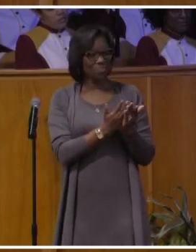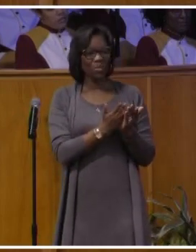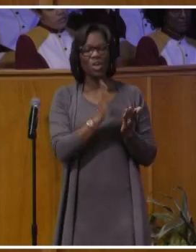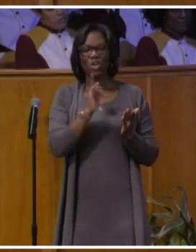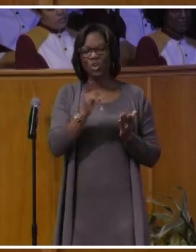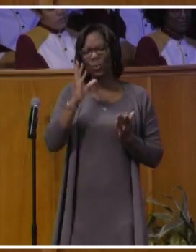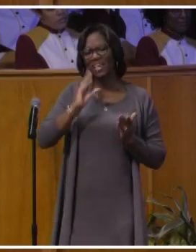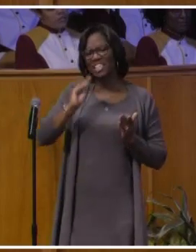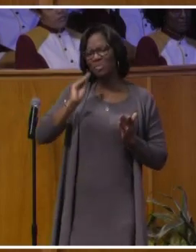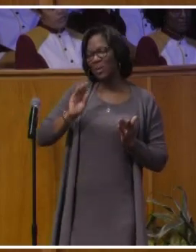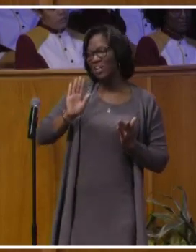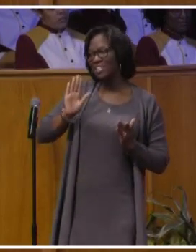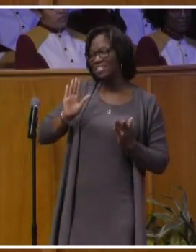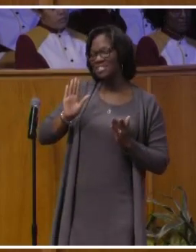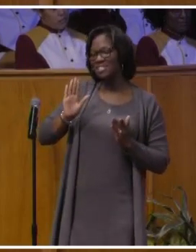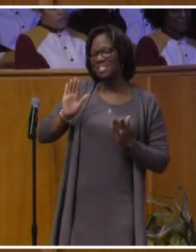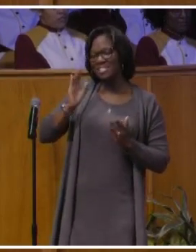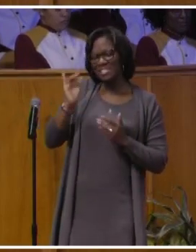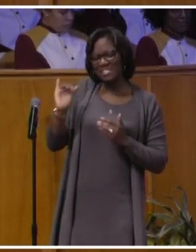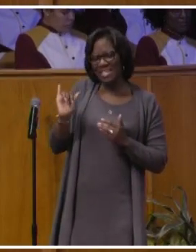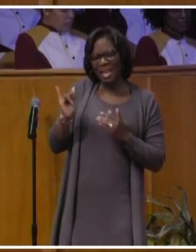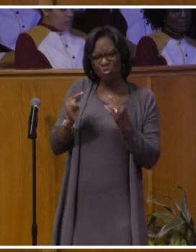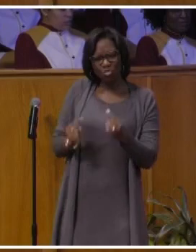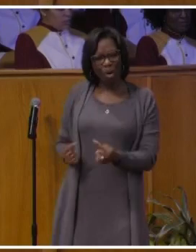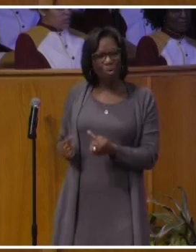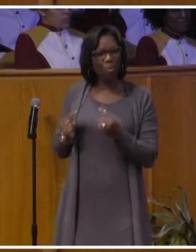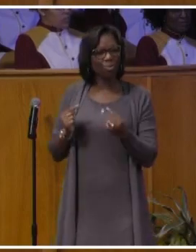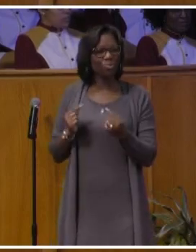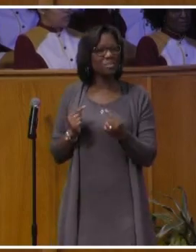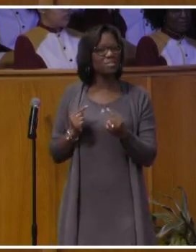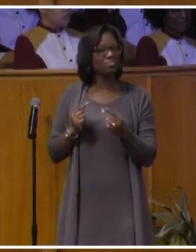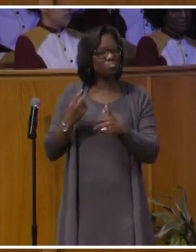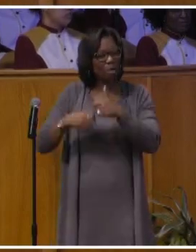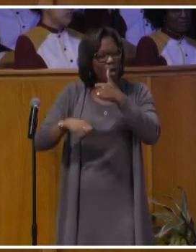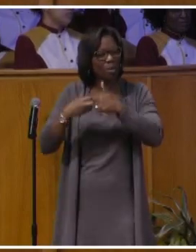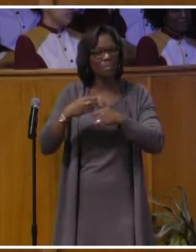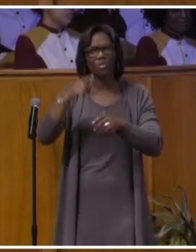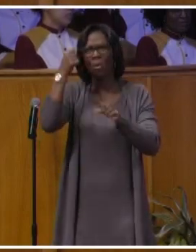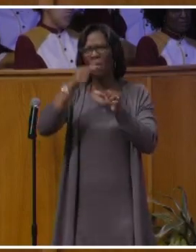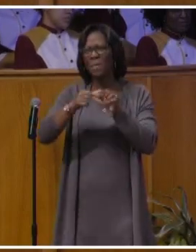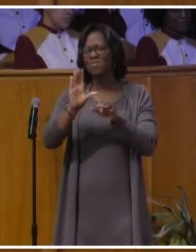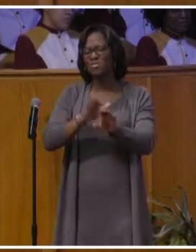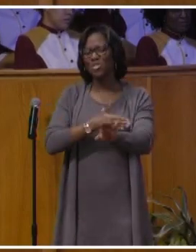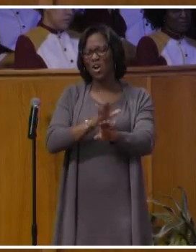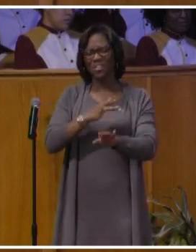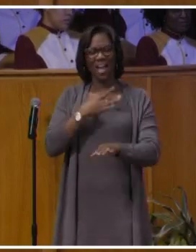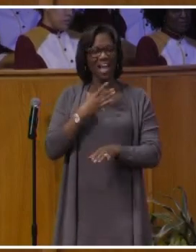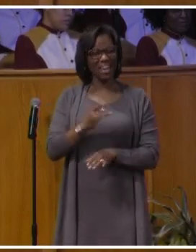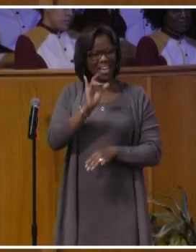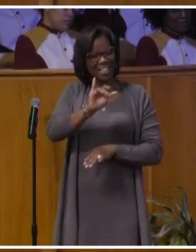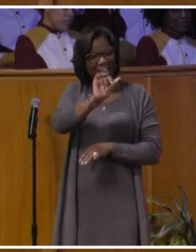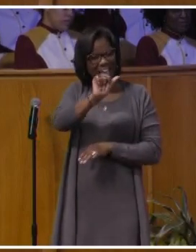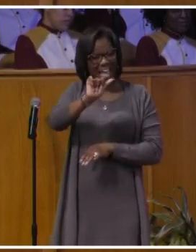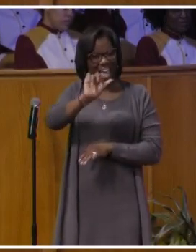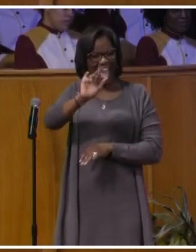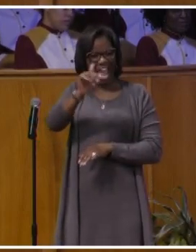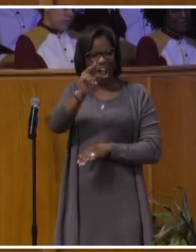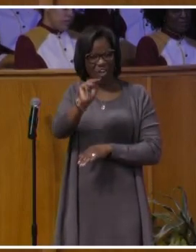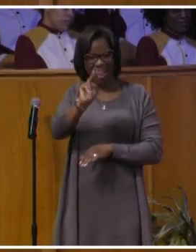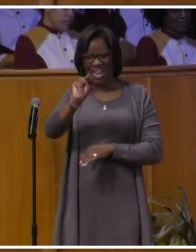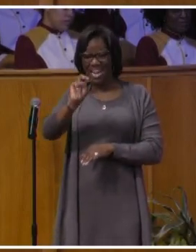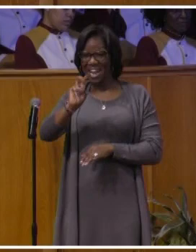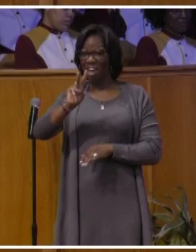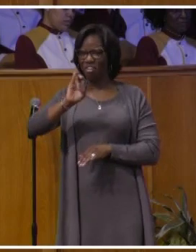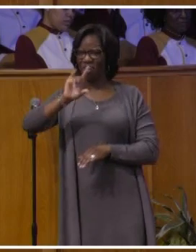walk in Job's shoes. You know what it reminds me of? It reminds me of a song I like that Aaron Neville made popular